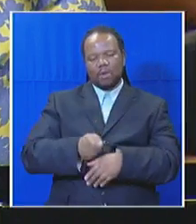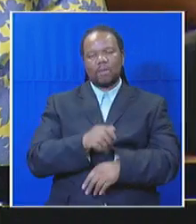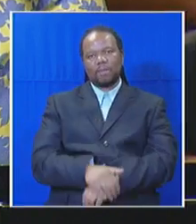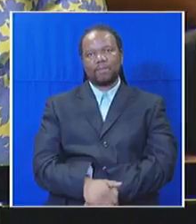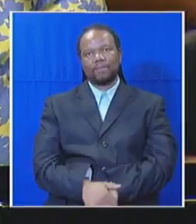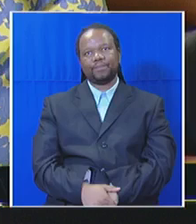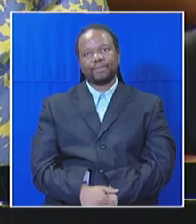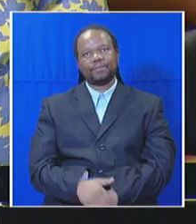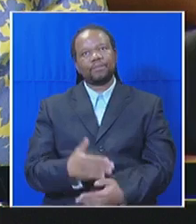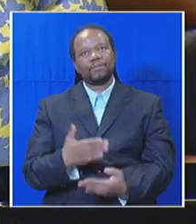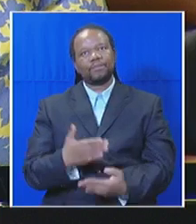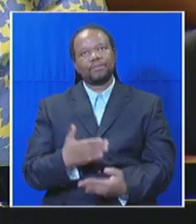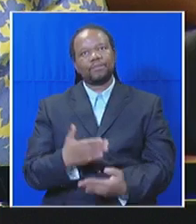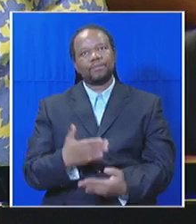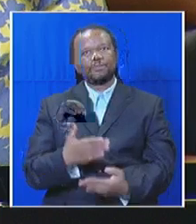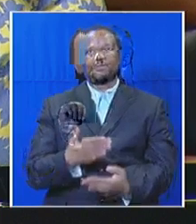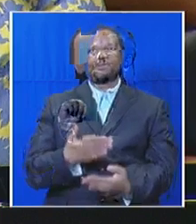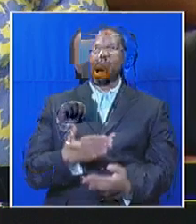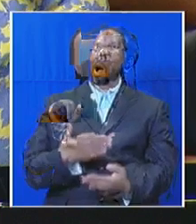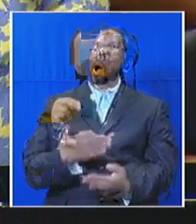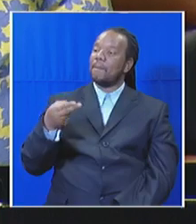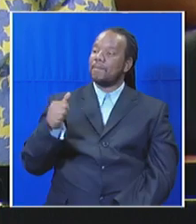The Honorable Beshala.